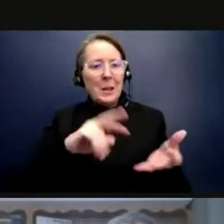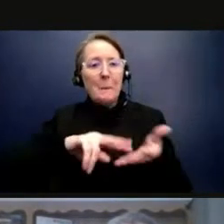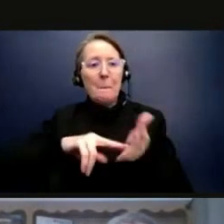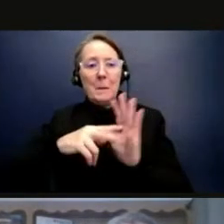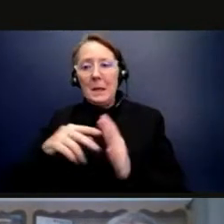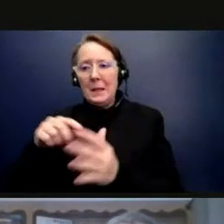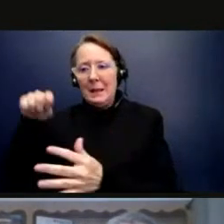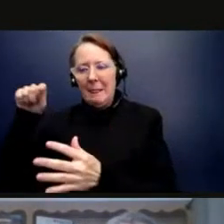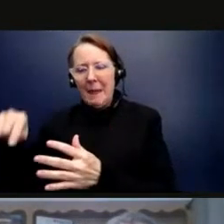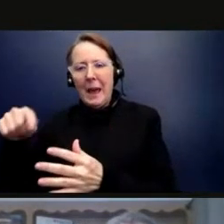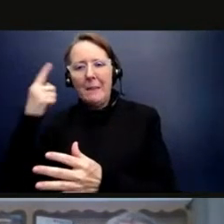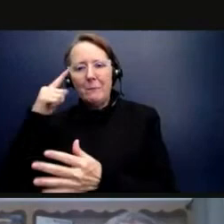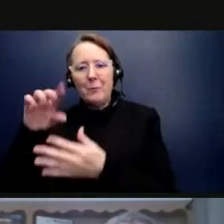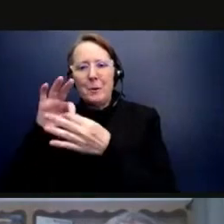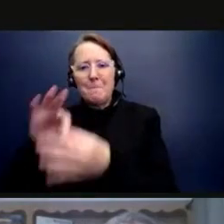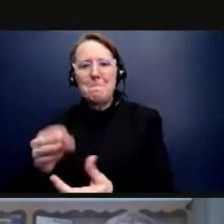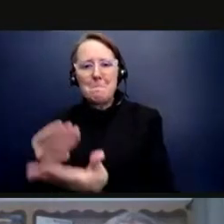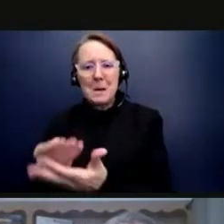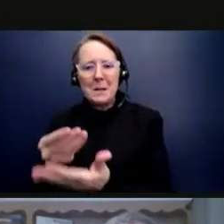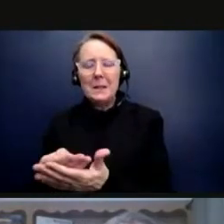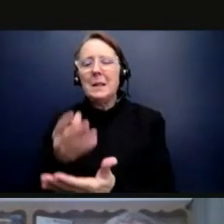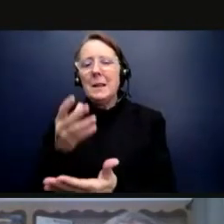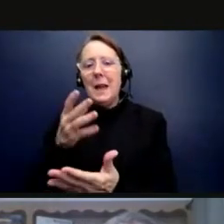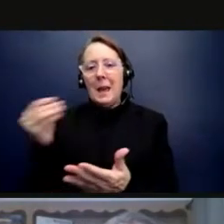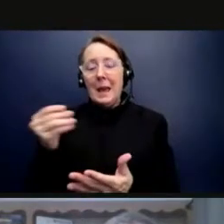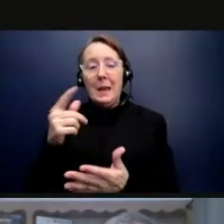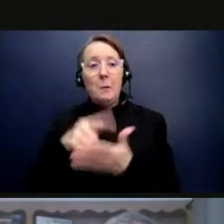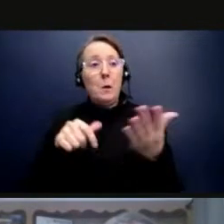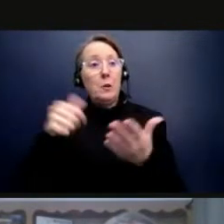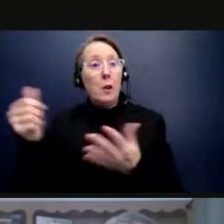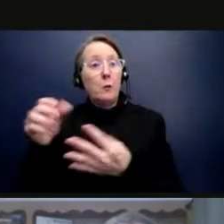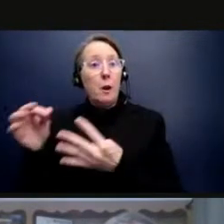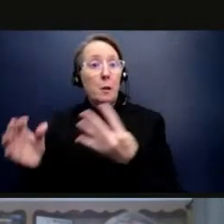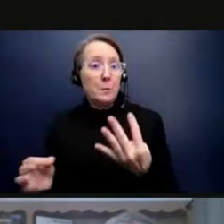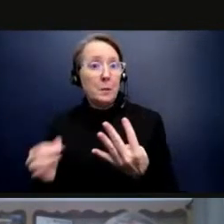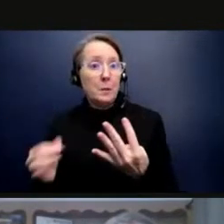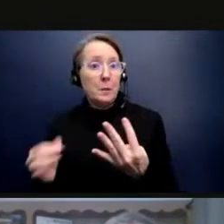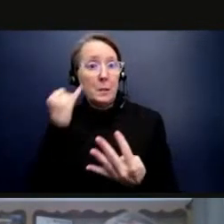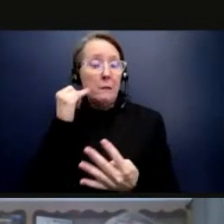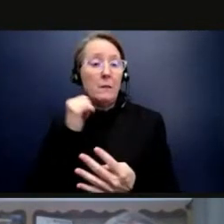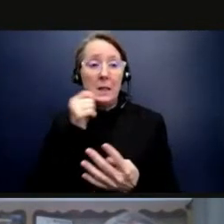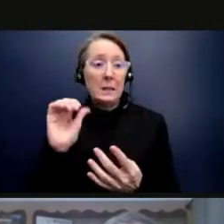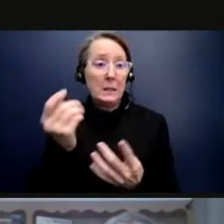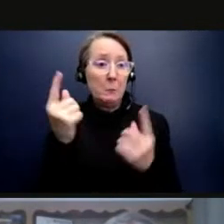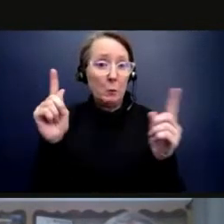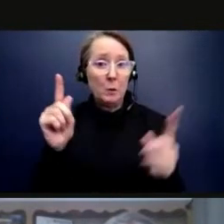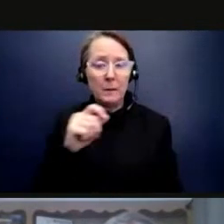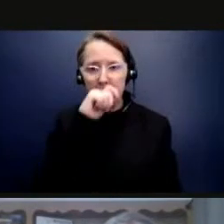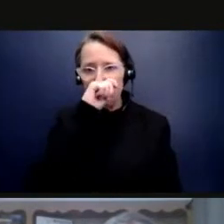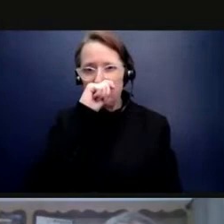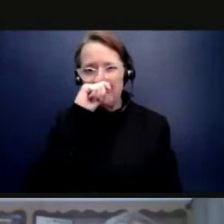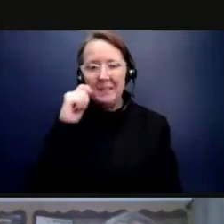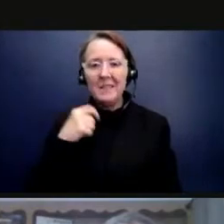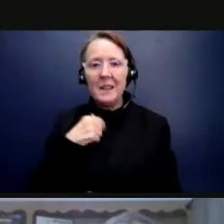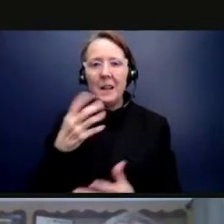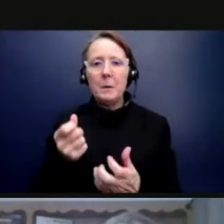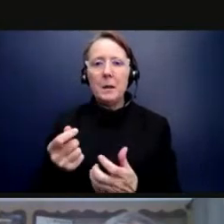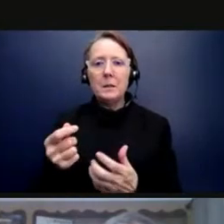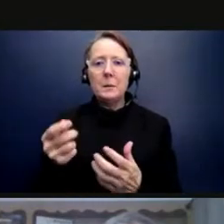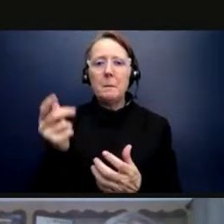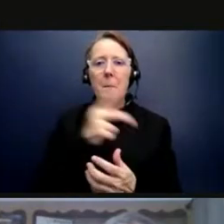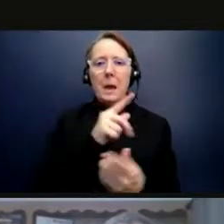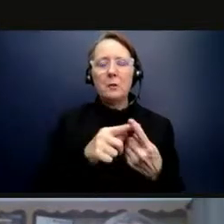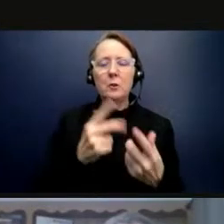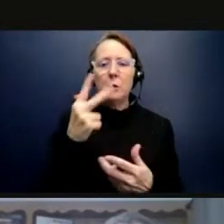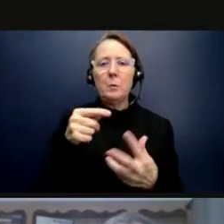make if we don't, if it doesn't pencil out. I would just suggest that. And back to, I think, 3 points ago that